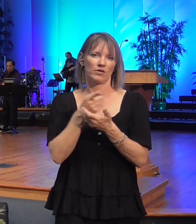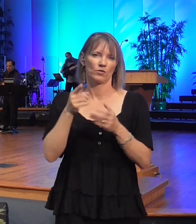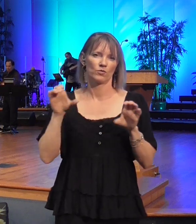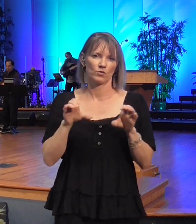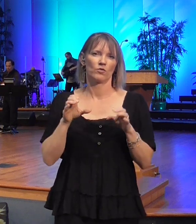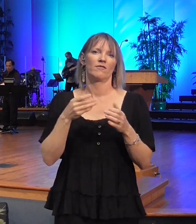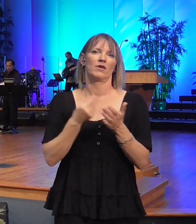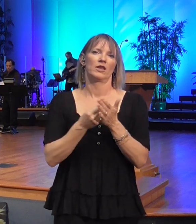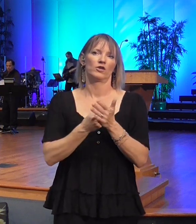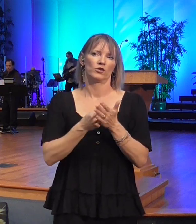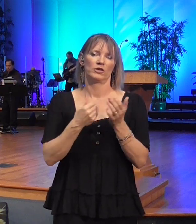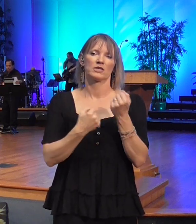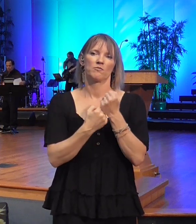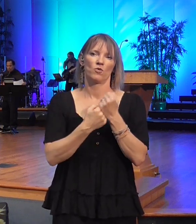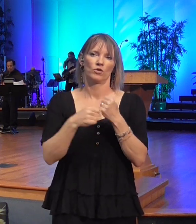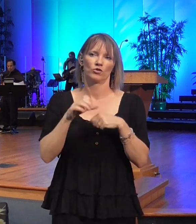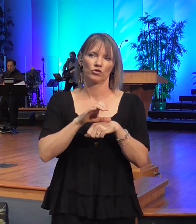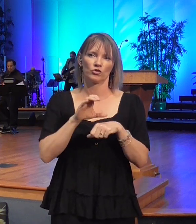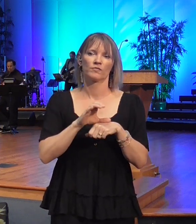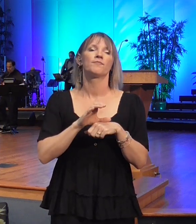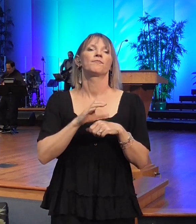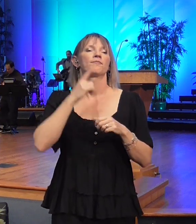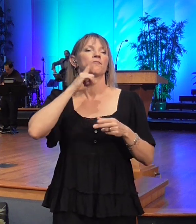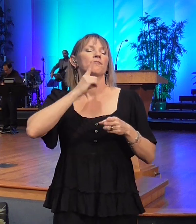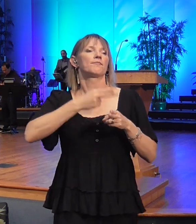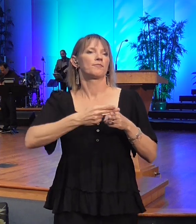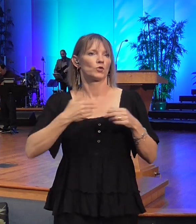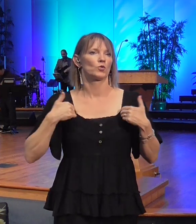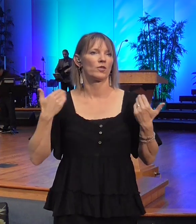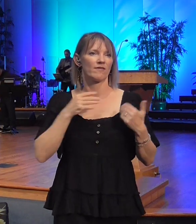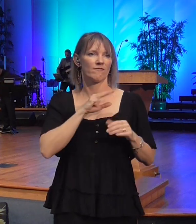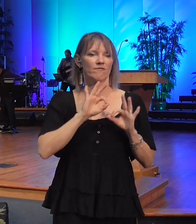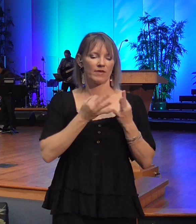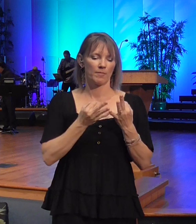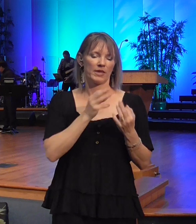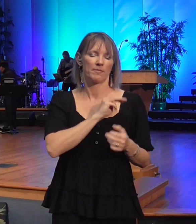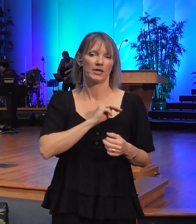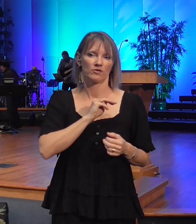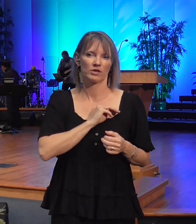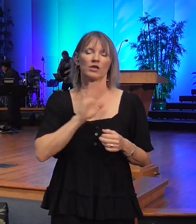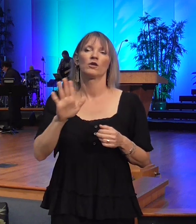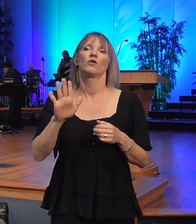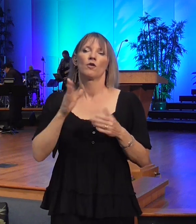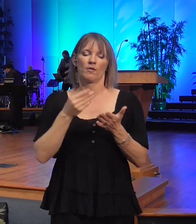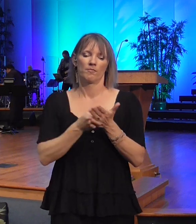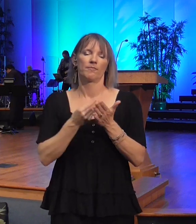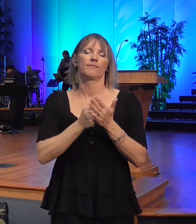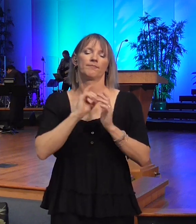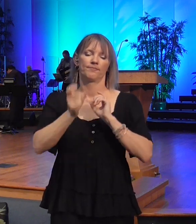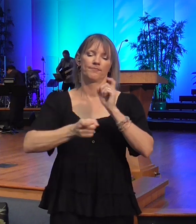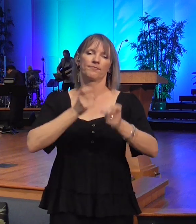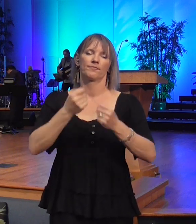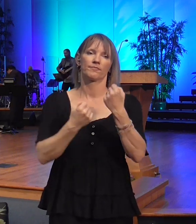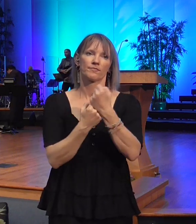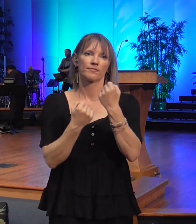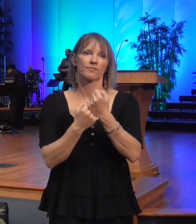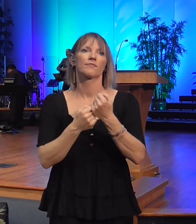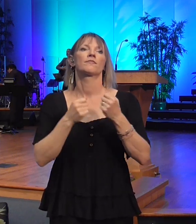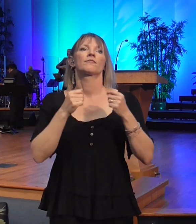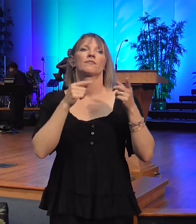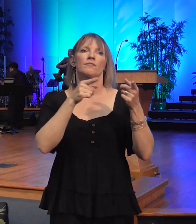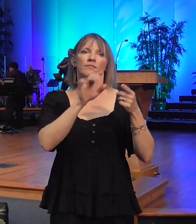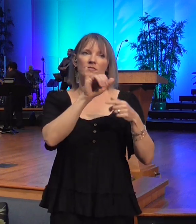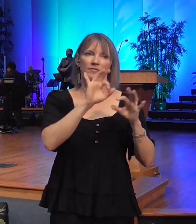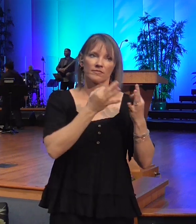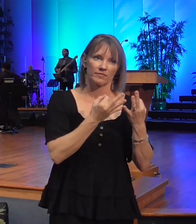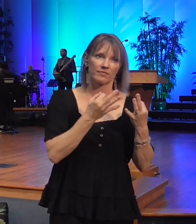I mentioned that beautiful crown jewel of our youth and family ministry. Your giving goes to support that. This amazing music ministry that we have, your giving goes to